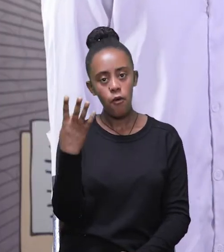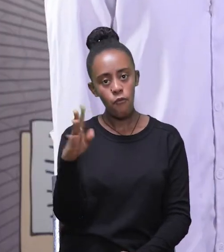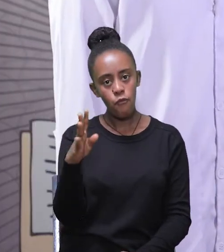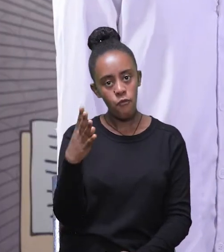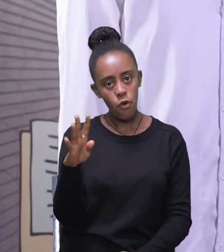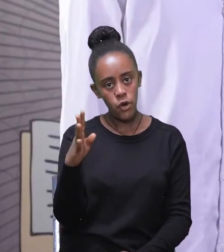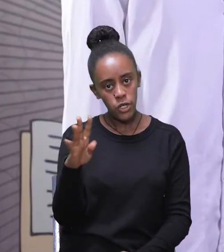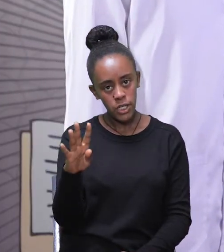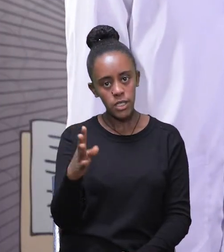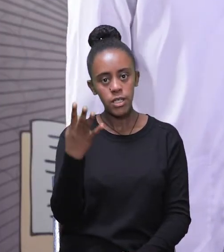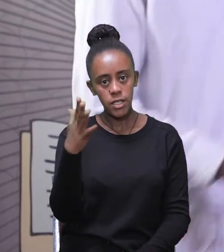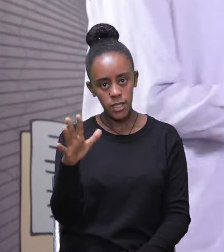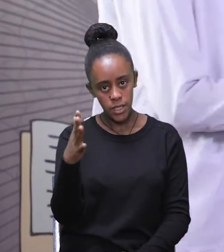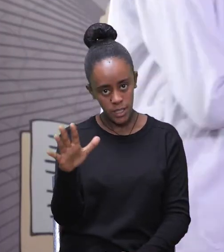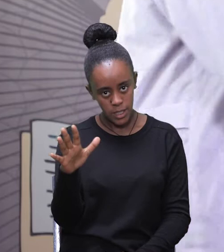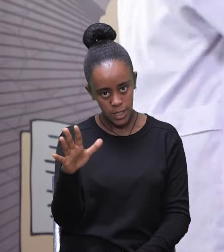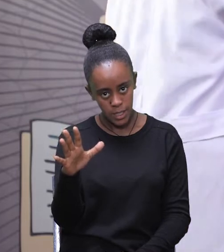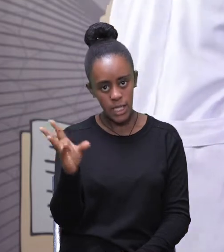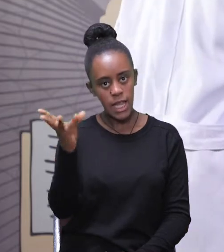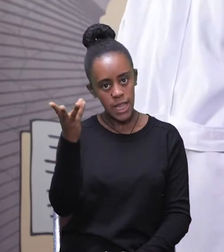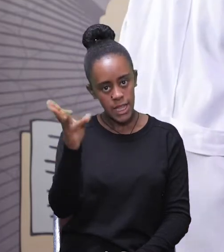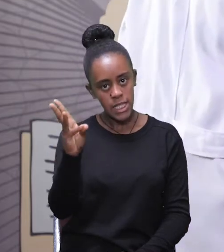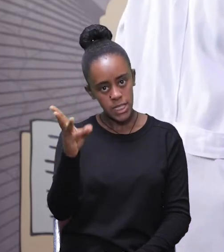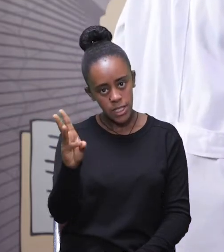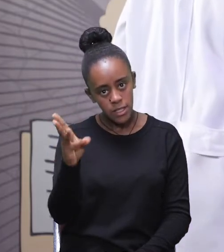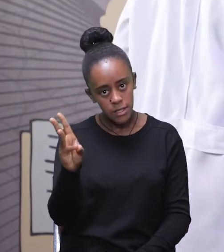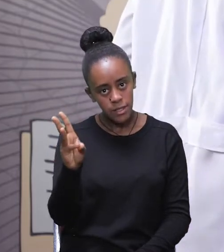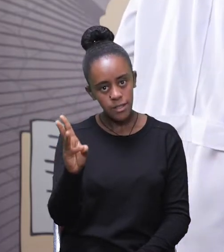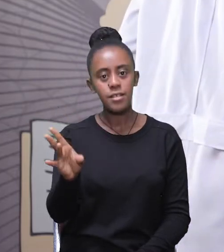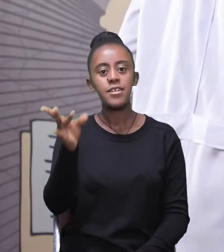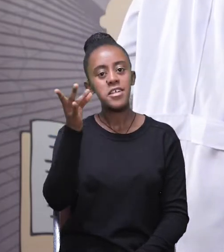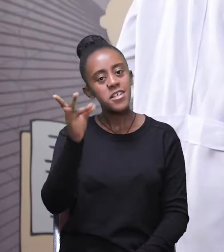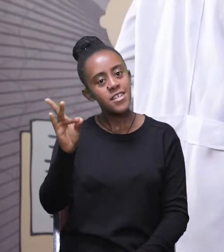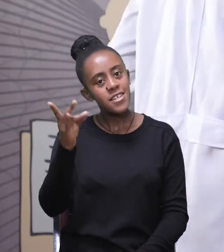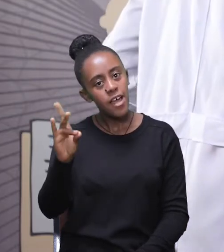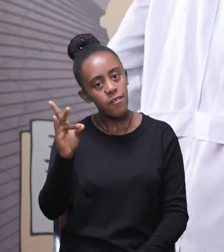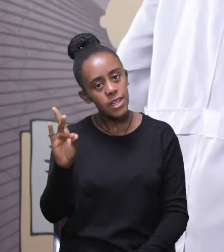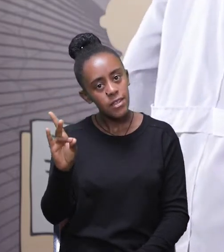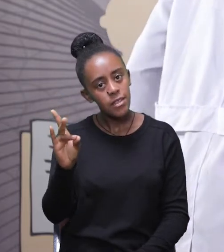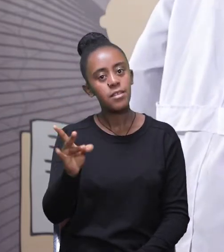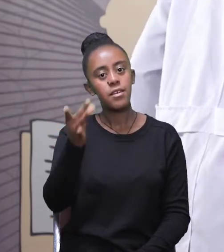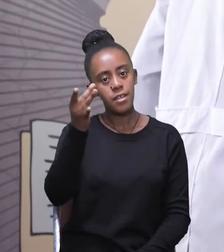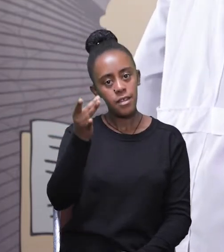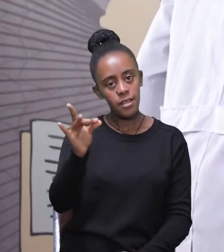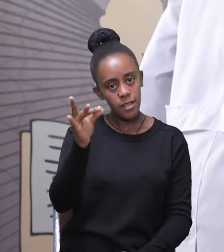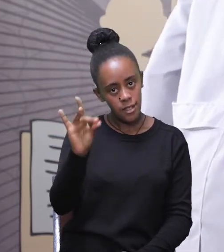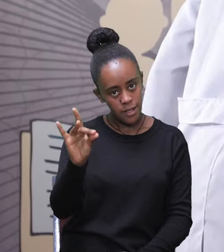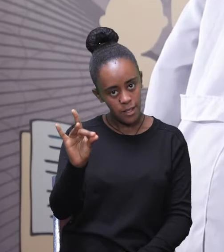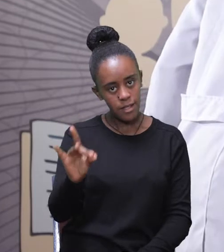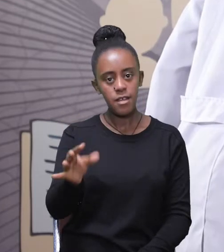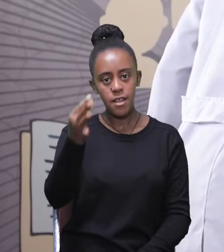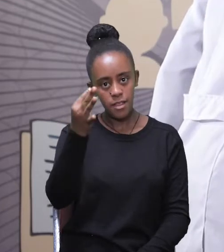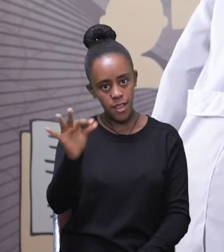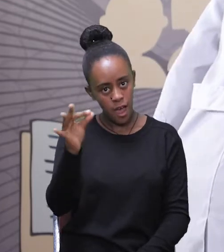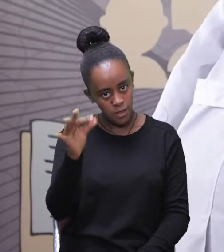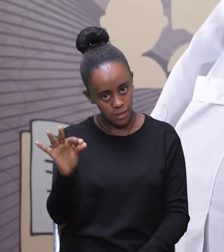14, 15, 16, 17, 18,